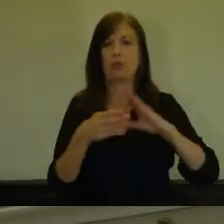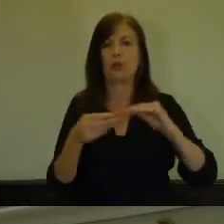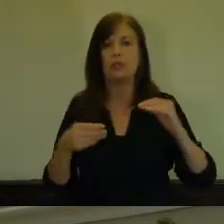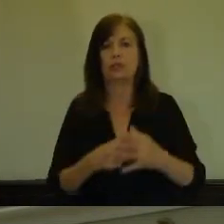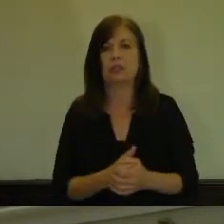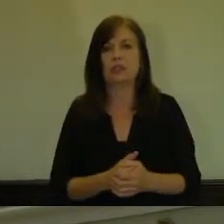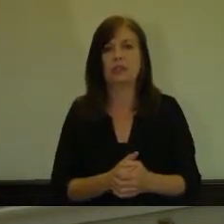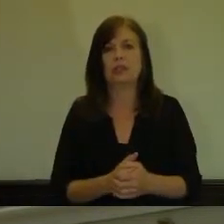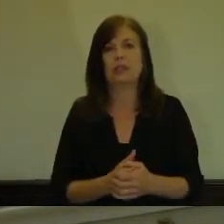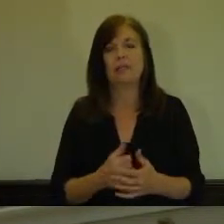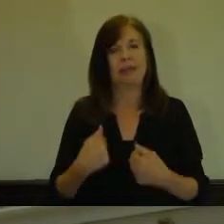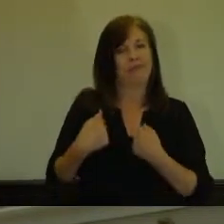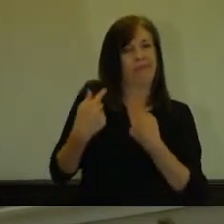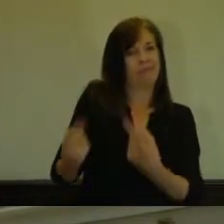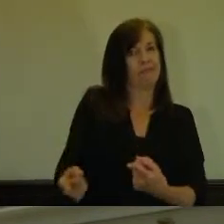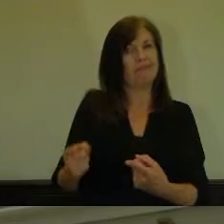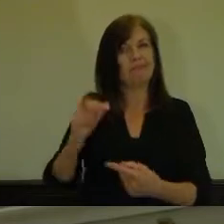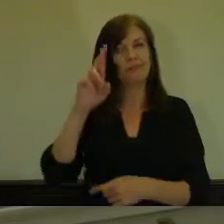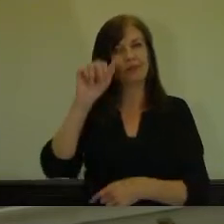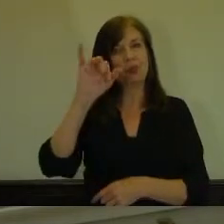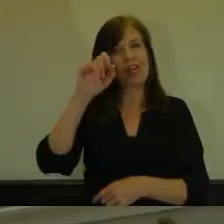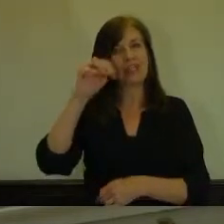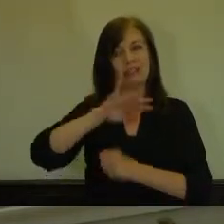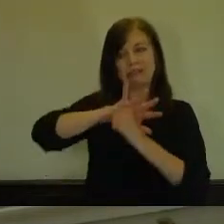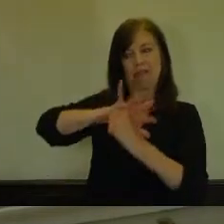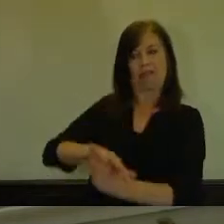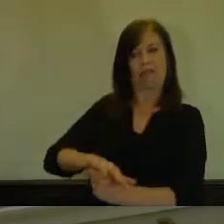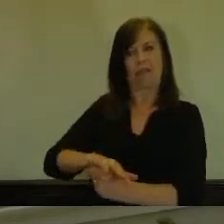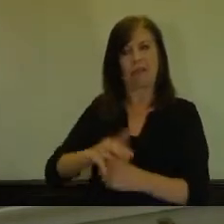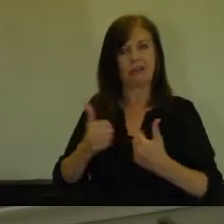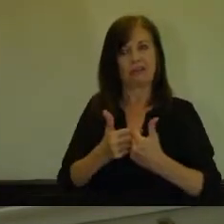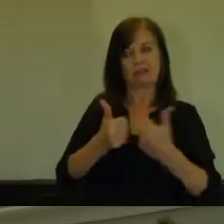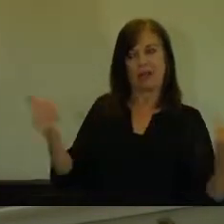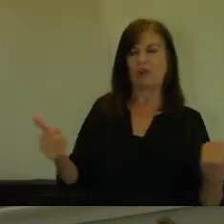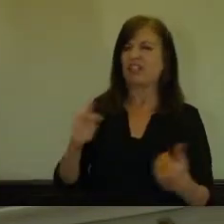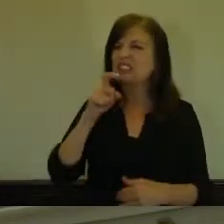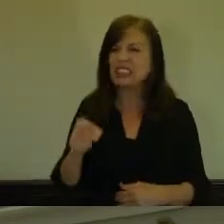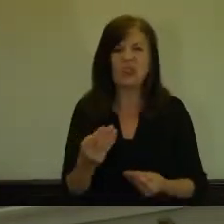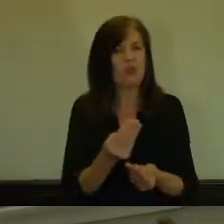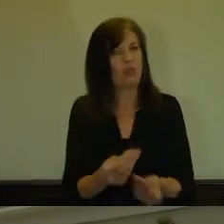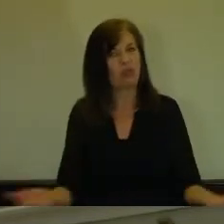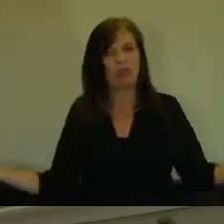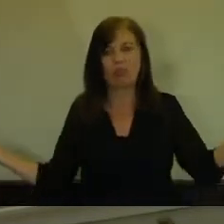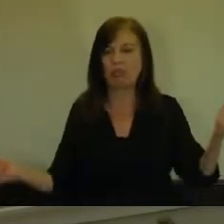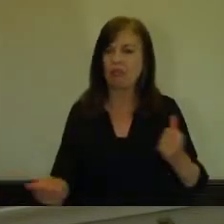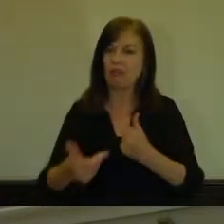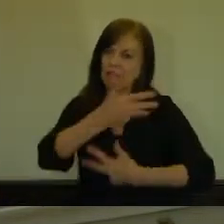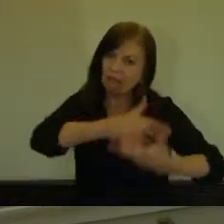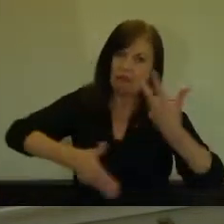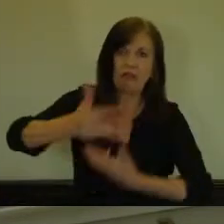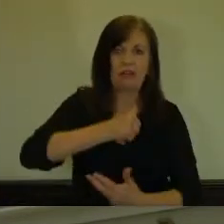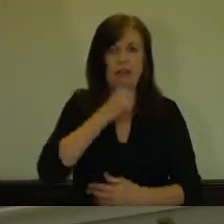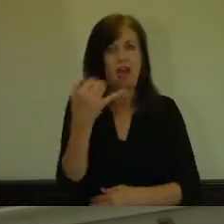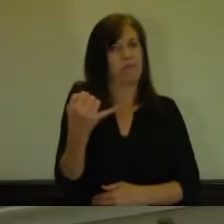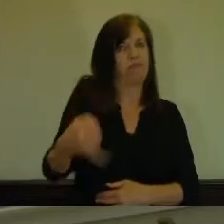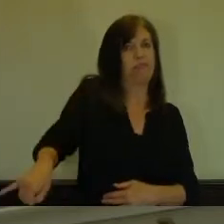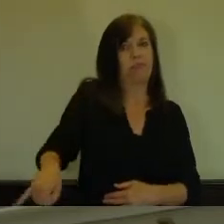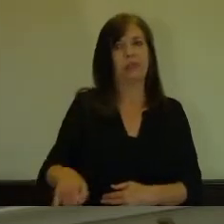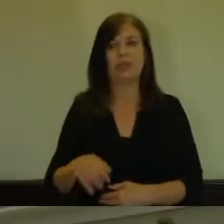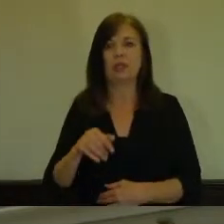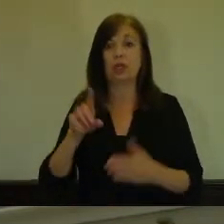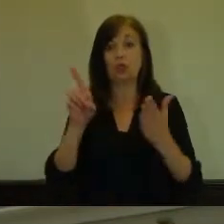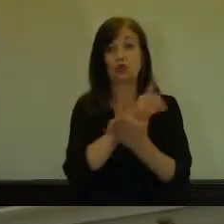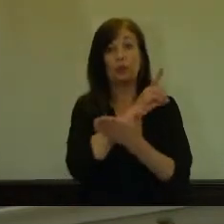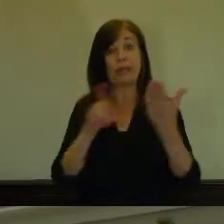effects of institutional racism and segregation, to erase the red lines of our community. It is time to end discrimination